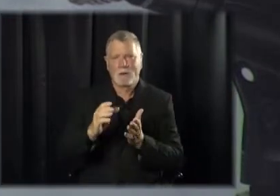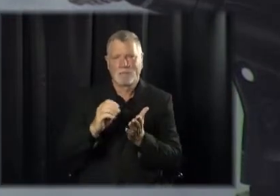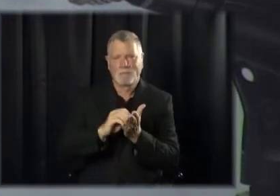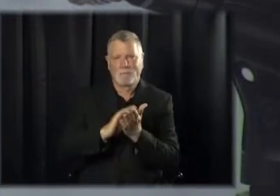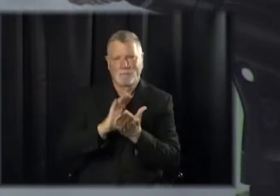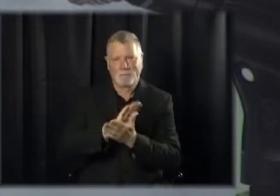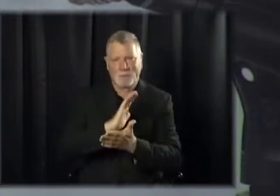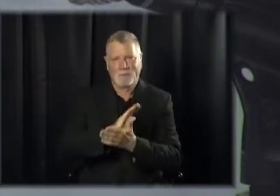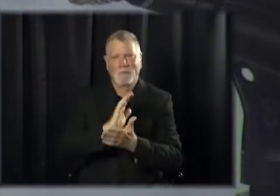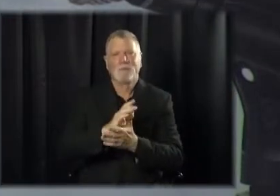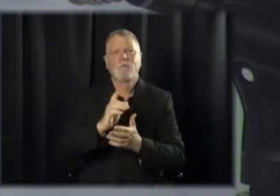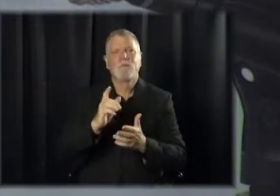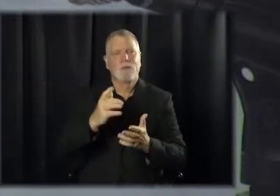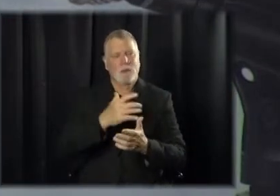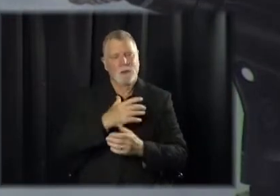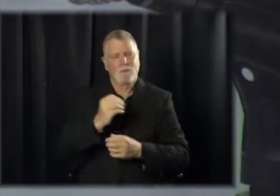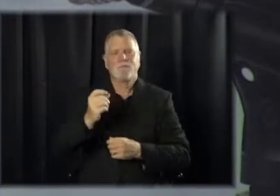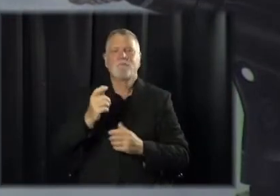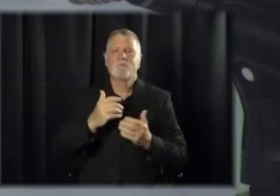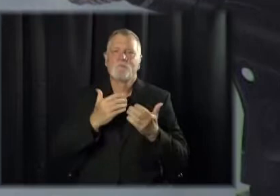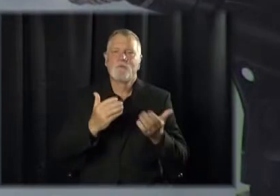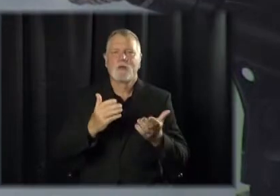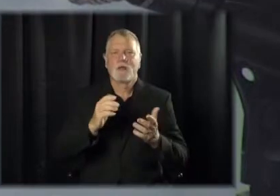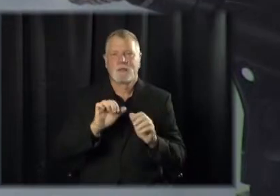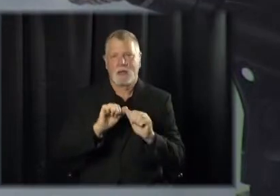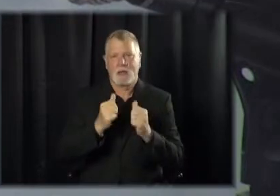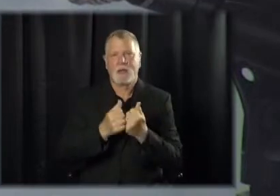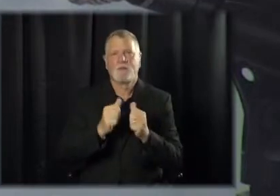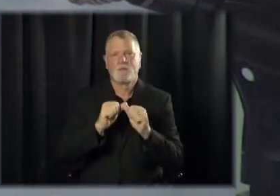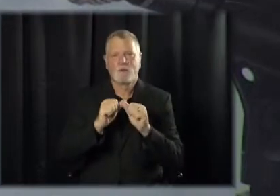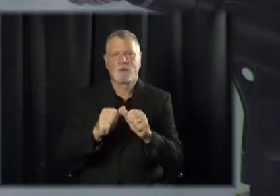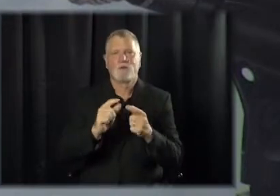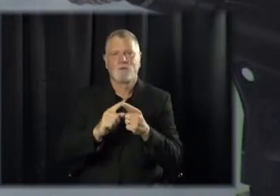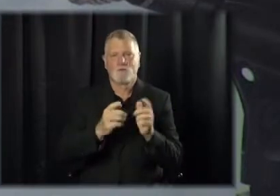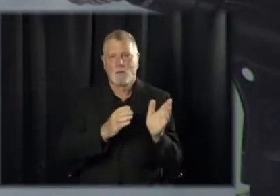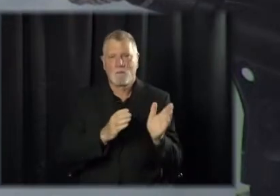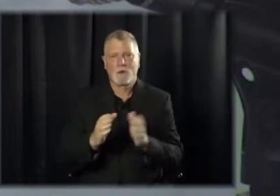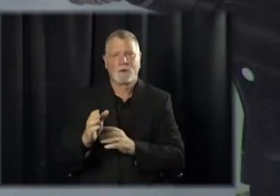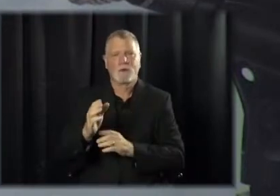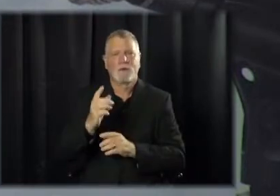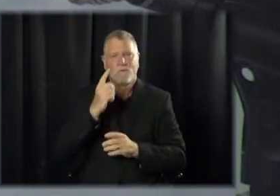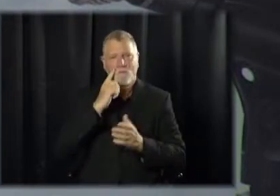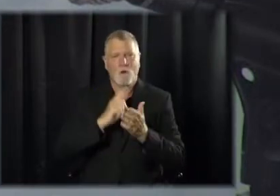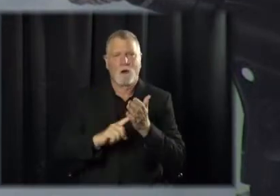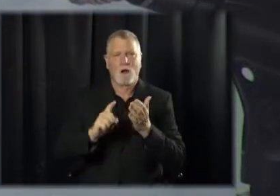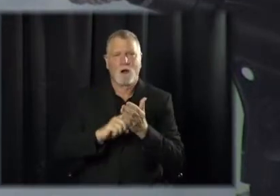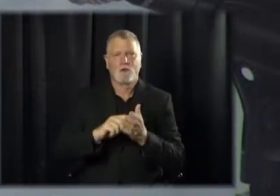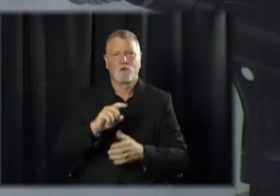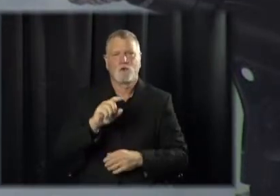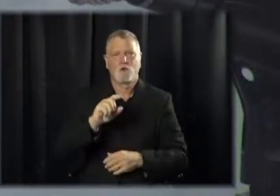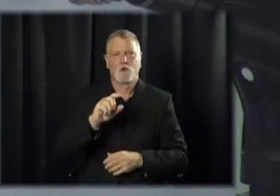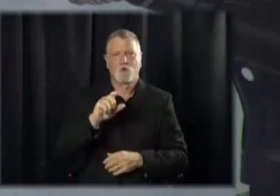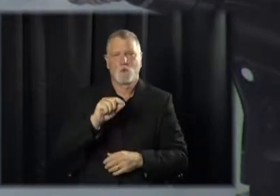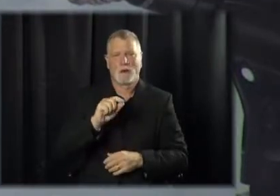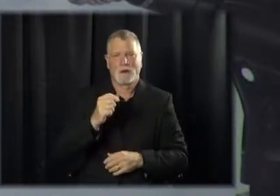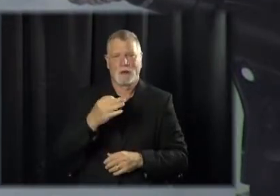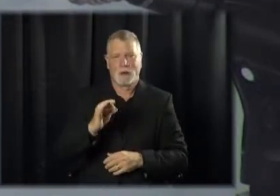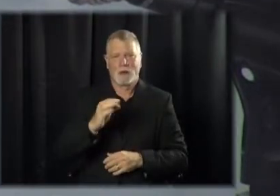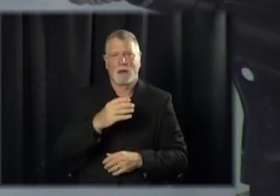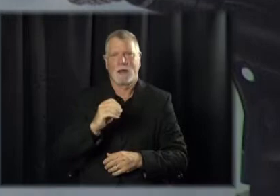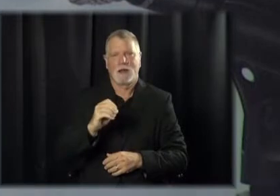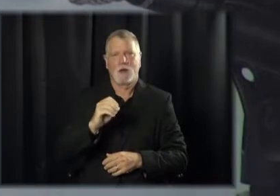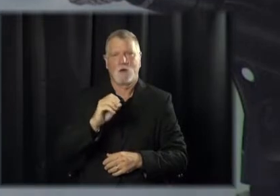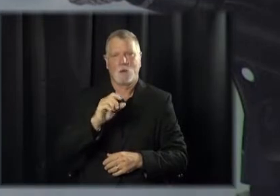approve the extension request to allow the agency to continue with the preparation and audit of 2019 and